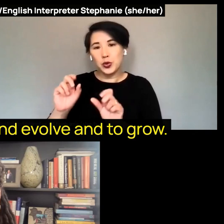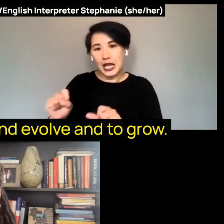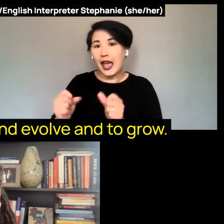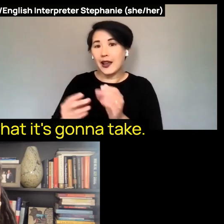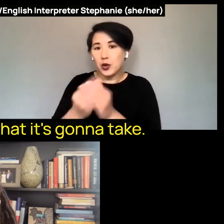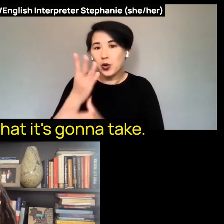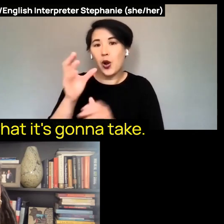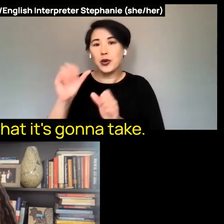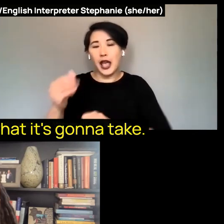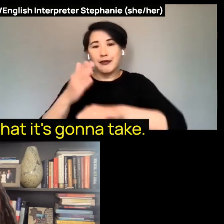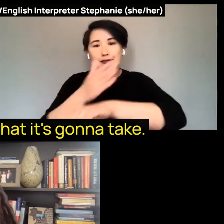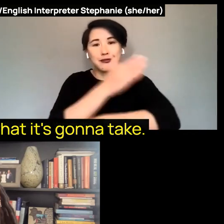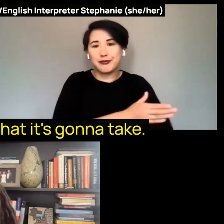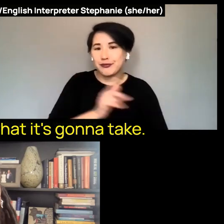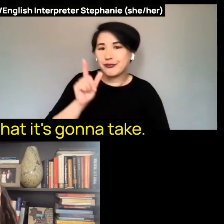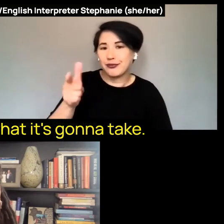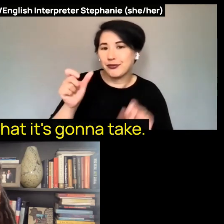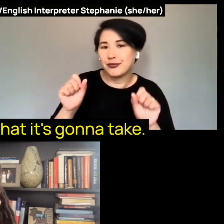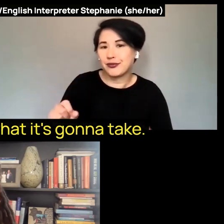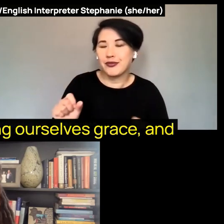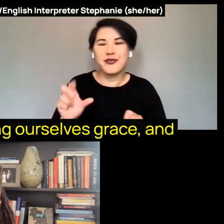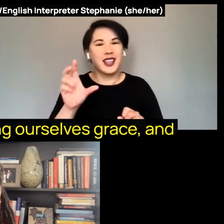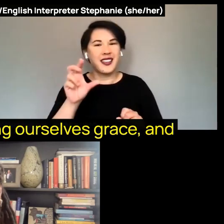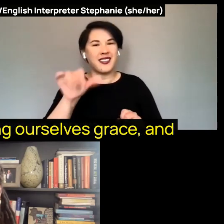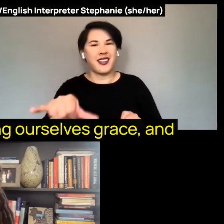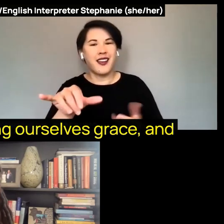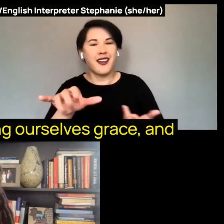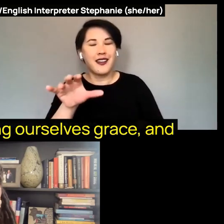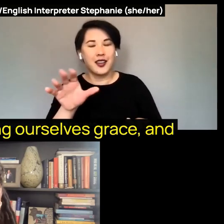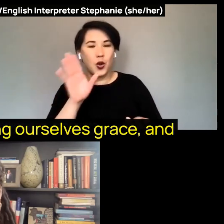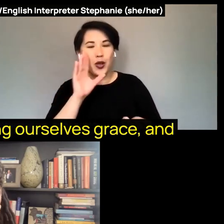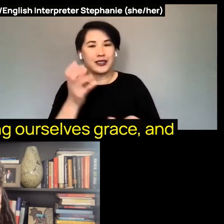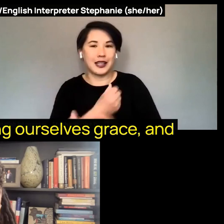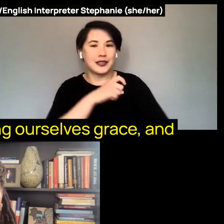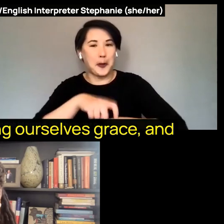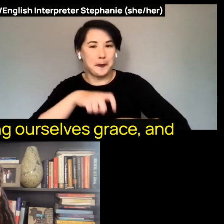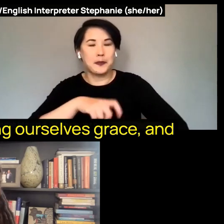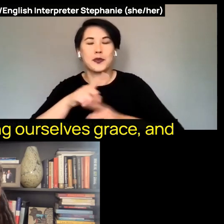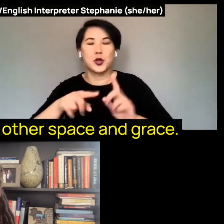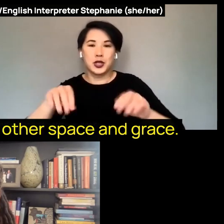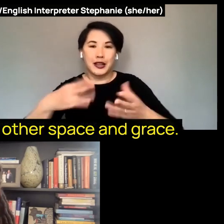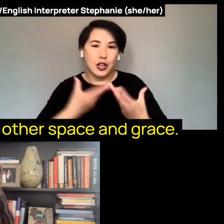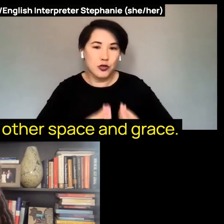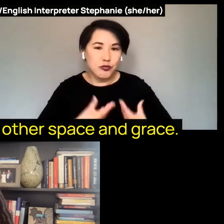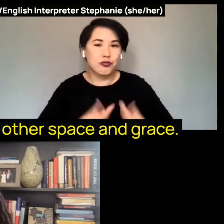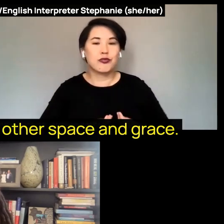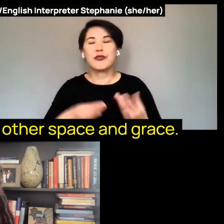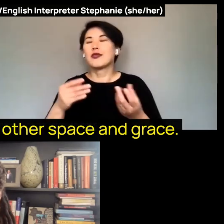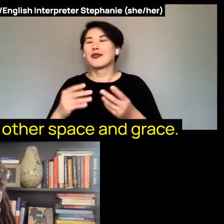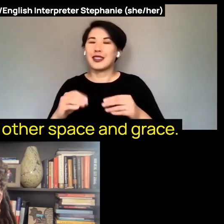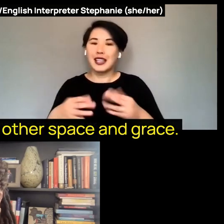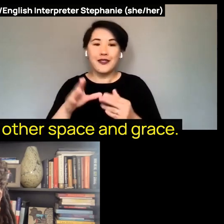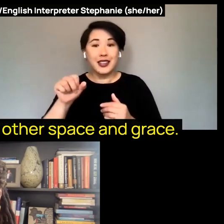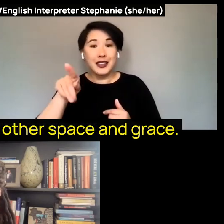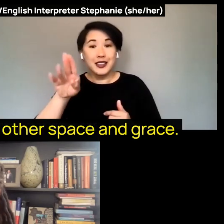grow. And I think that's what it's going to take. It's going to take us giving ourselves grace and space and giving